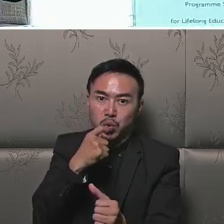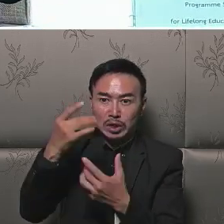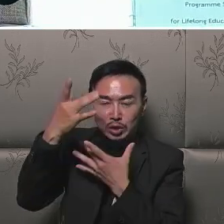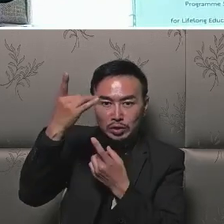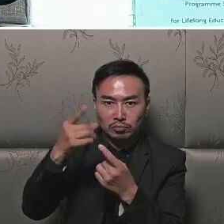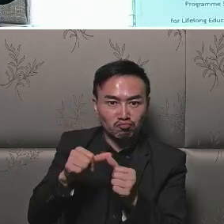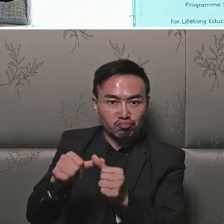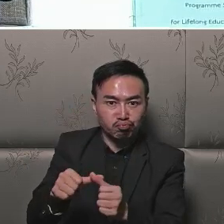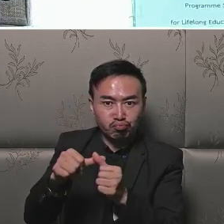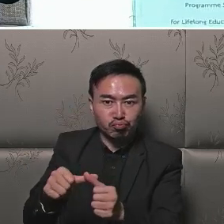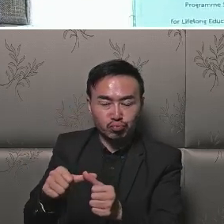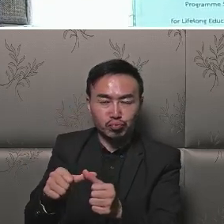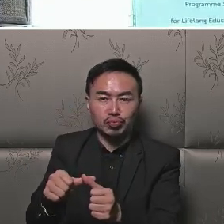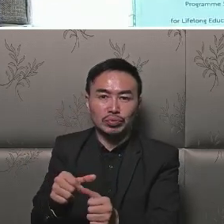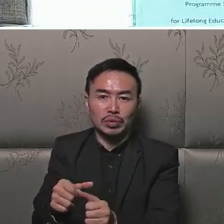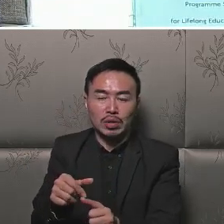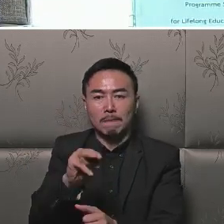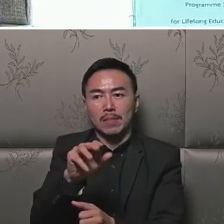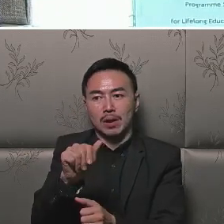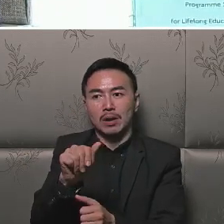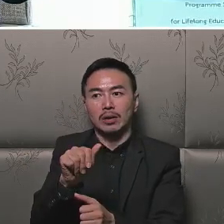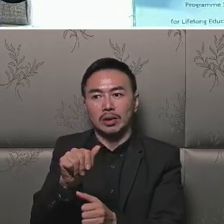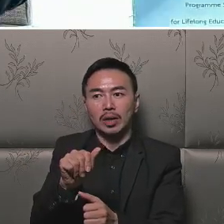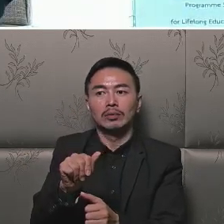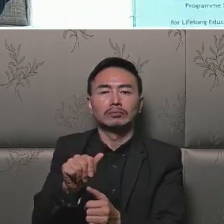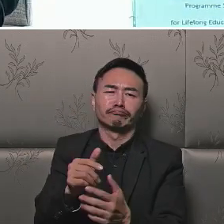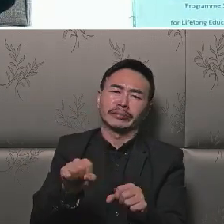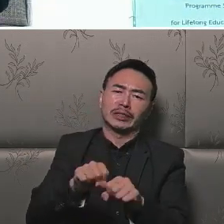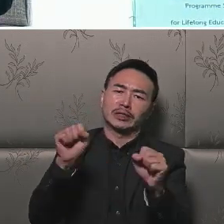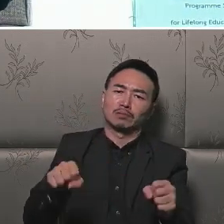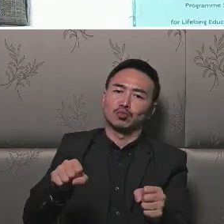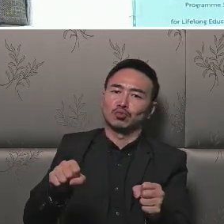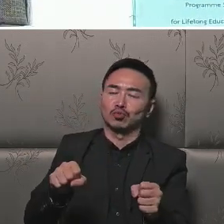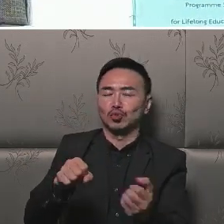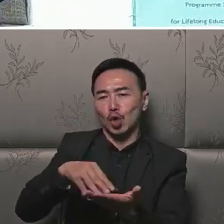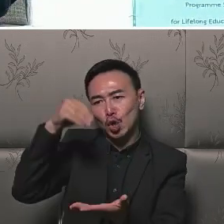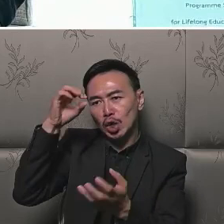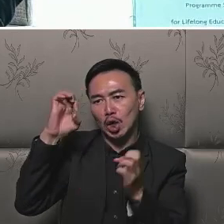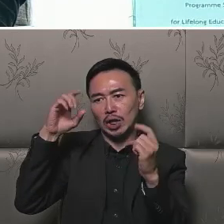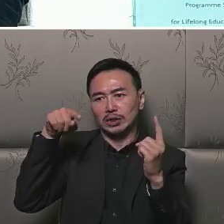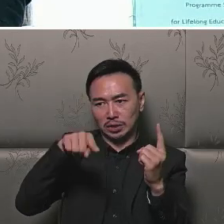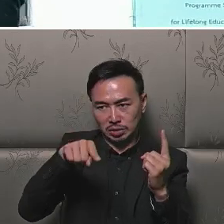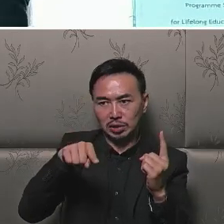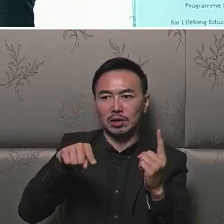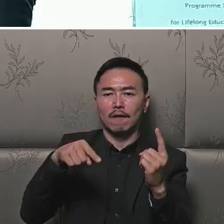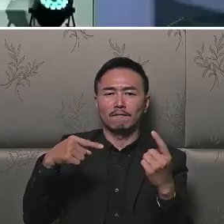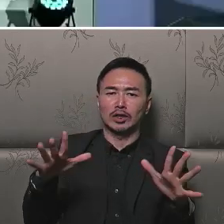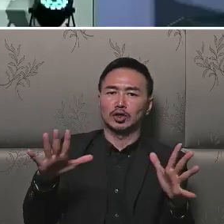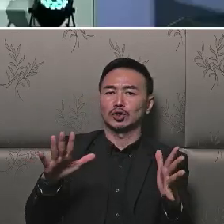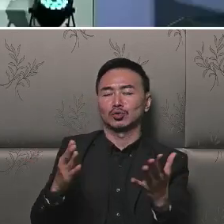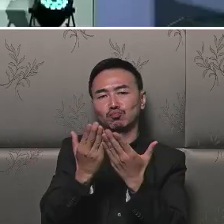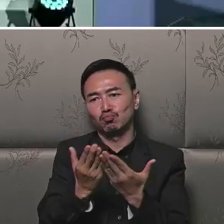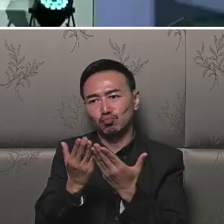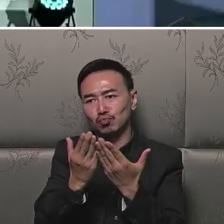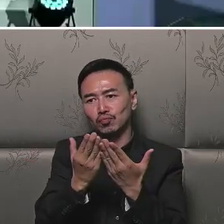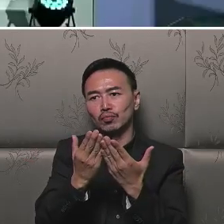or they did not, well, their parents sent them to as an Asian context. So that's a trend we're seeing. But we're also seeing